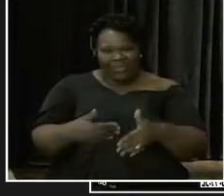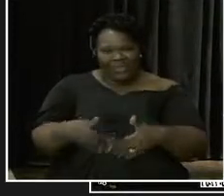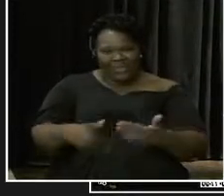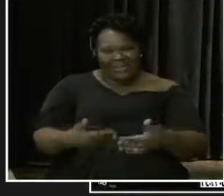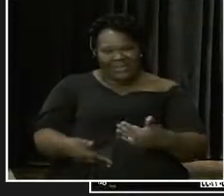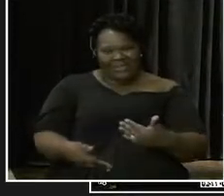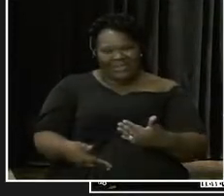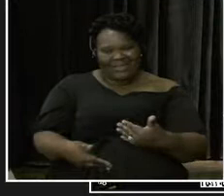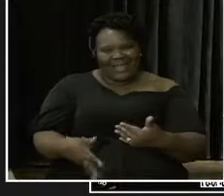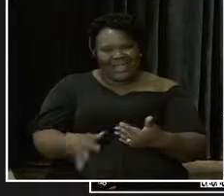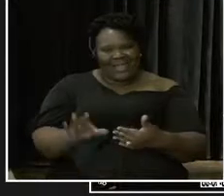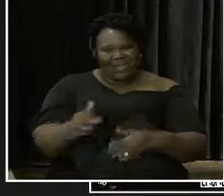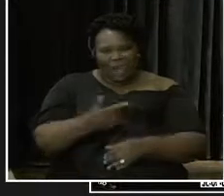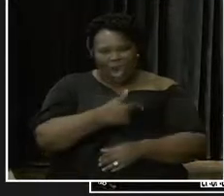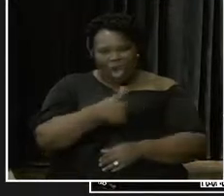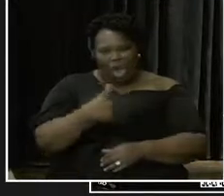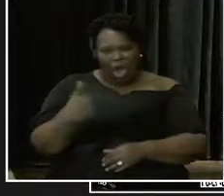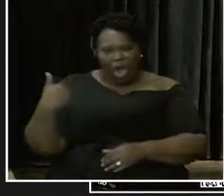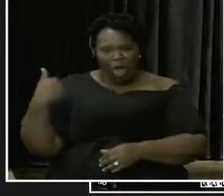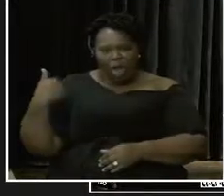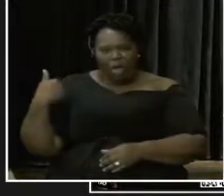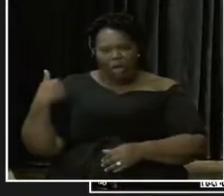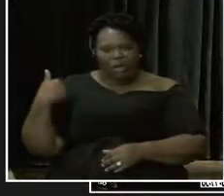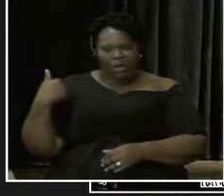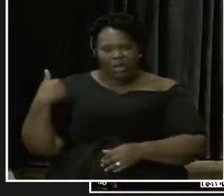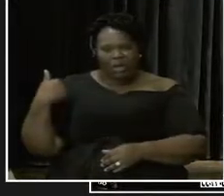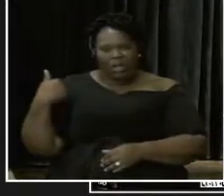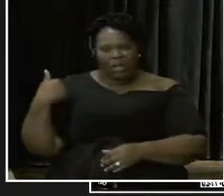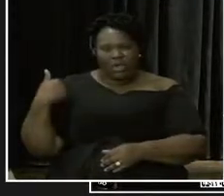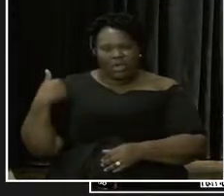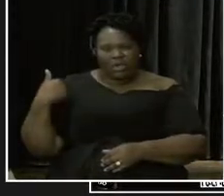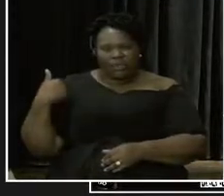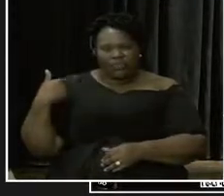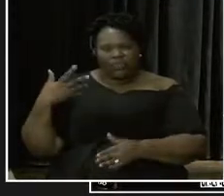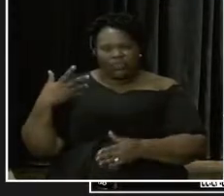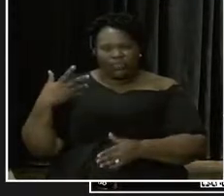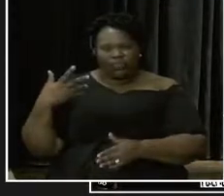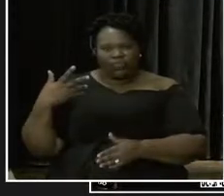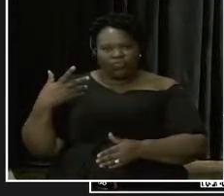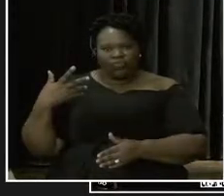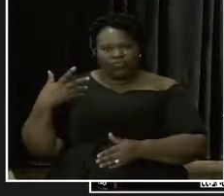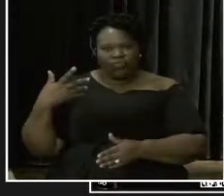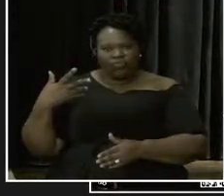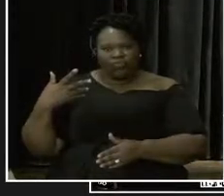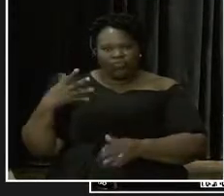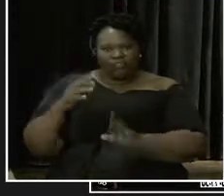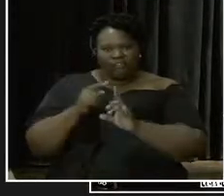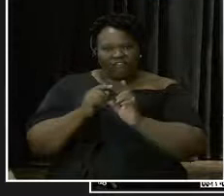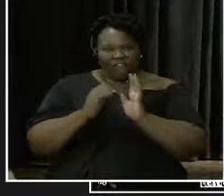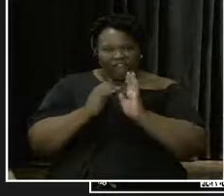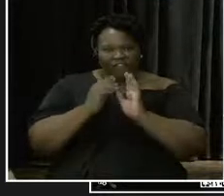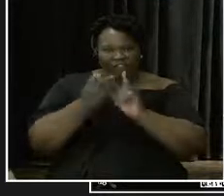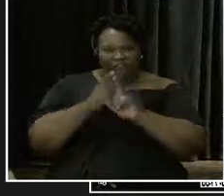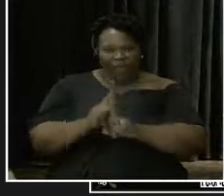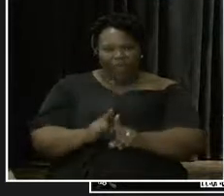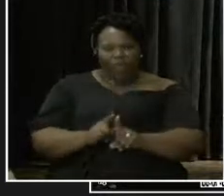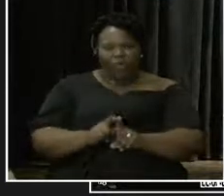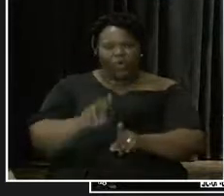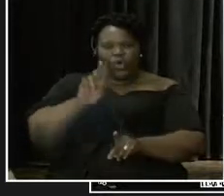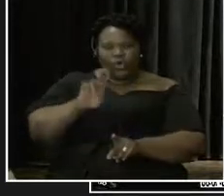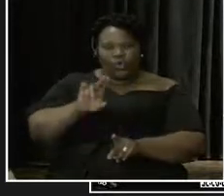sometimes it took time for us to be able to deal with the UIFW, because once it's incurred, it also go a long